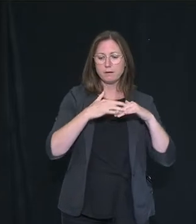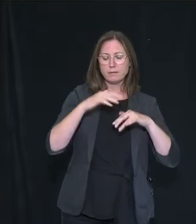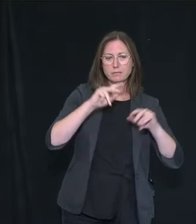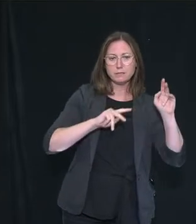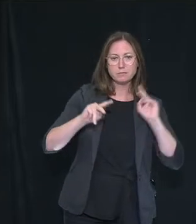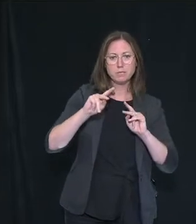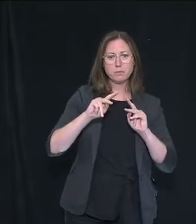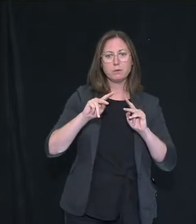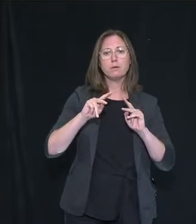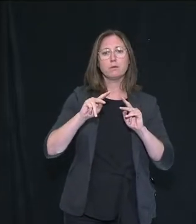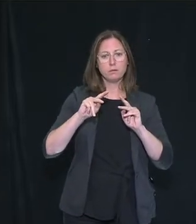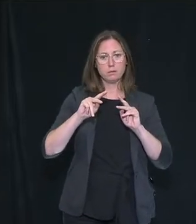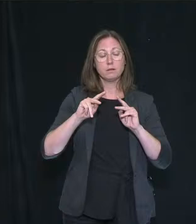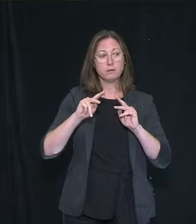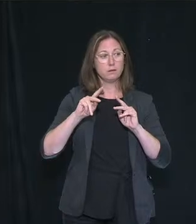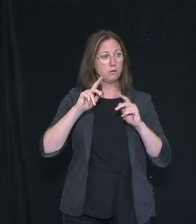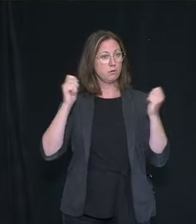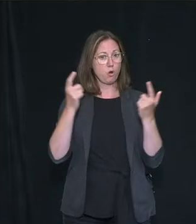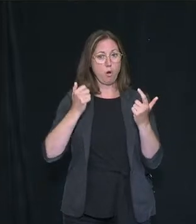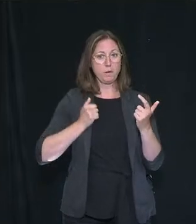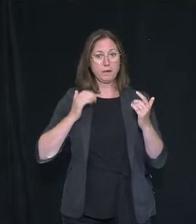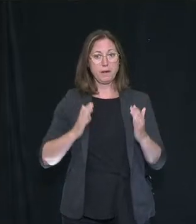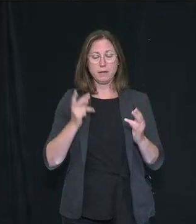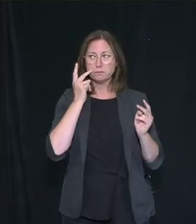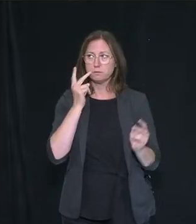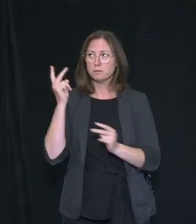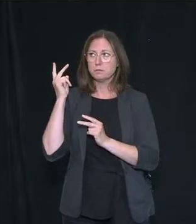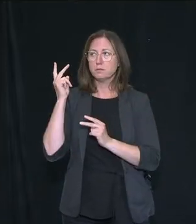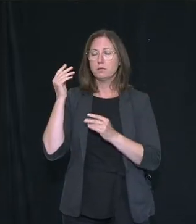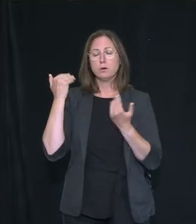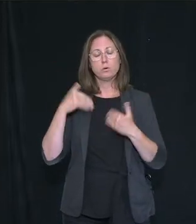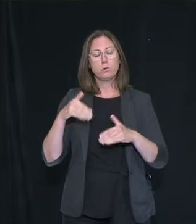peoples, and indeed for all Canadians.